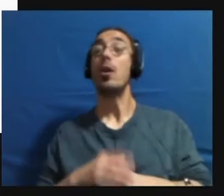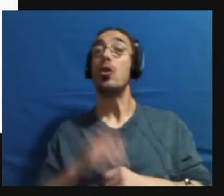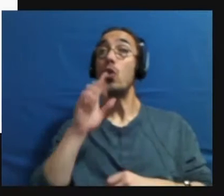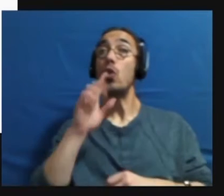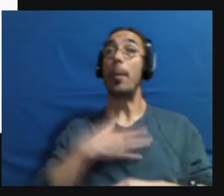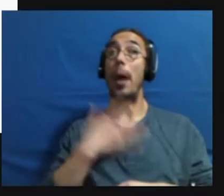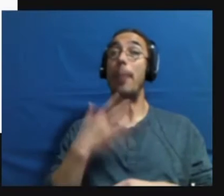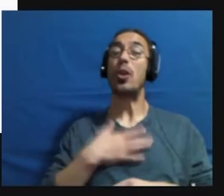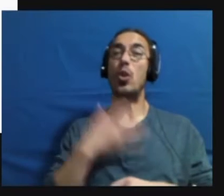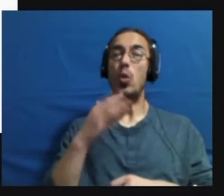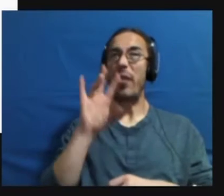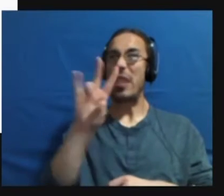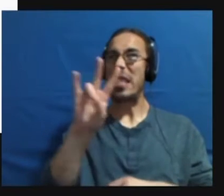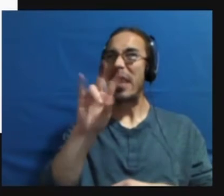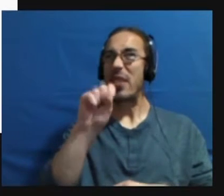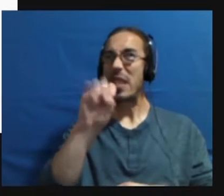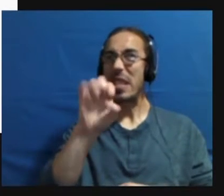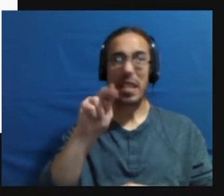like this.